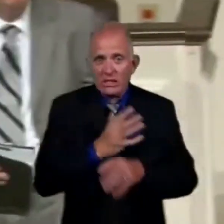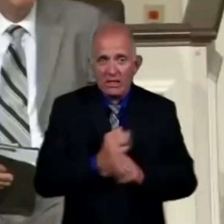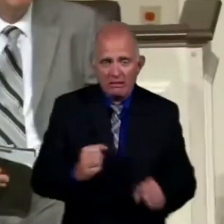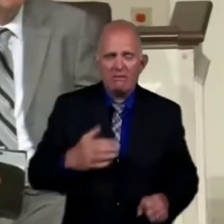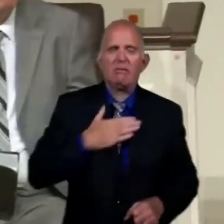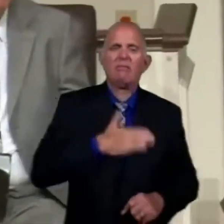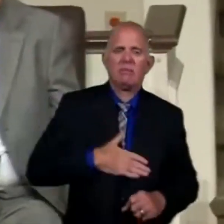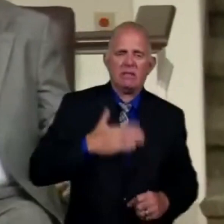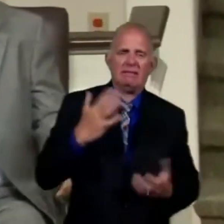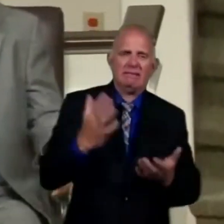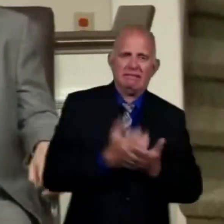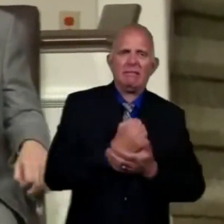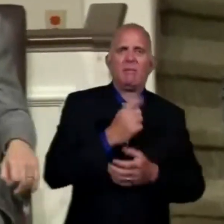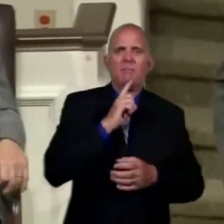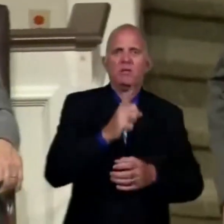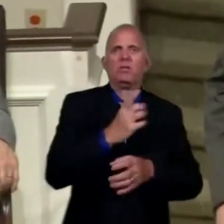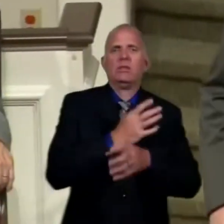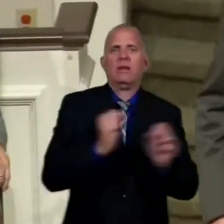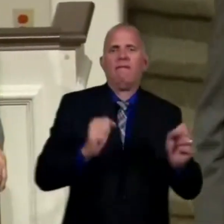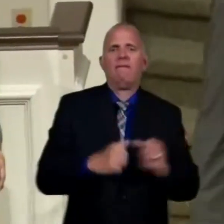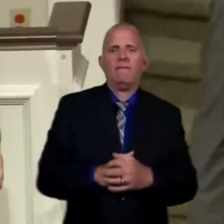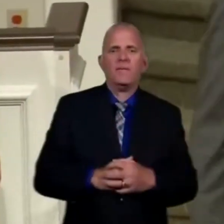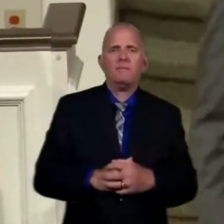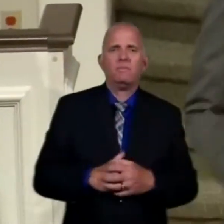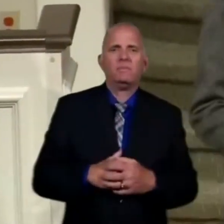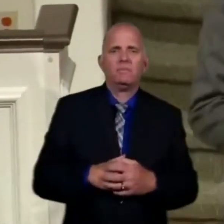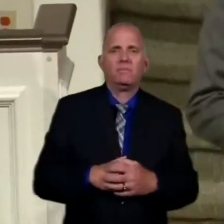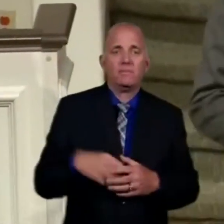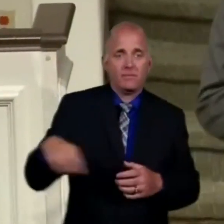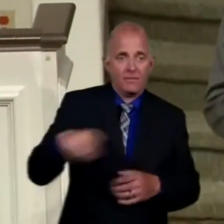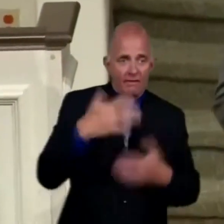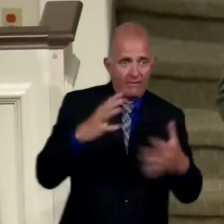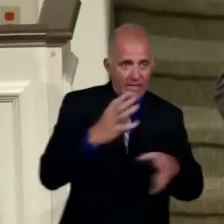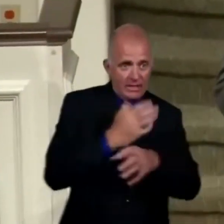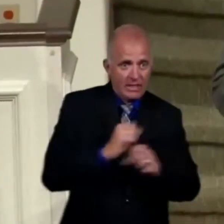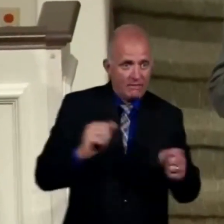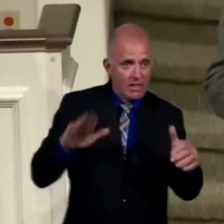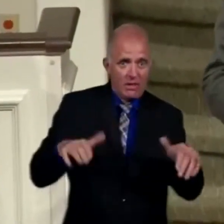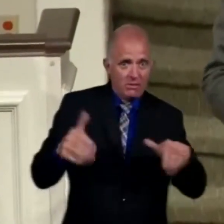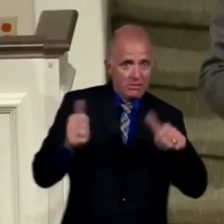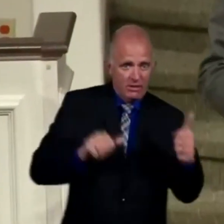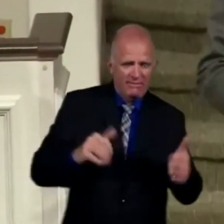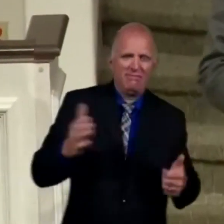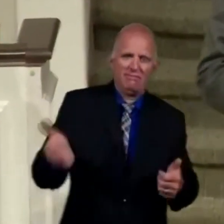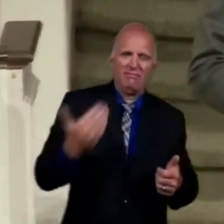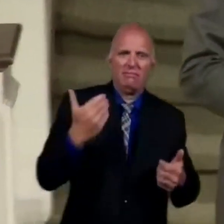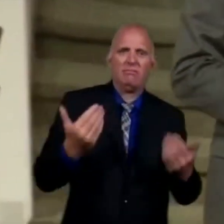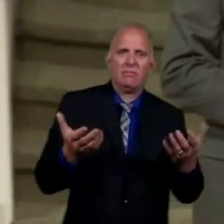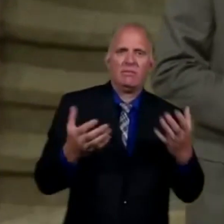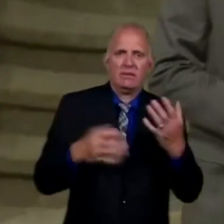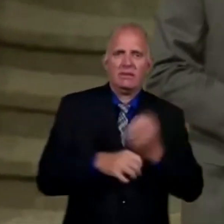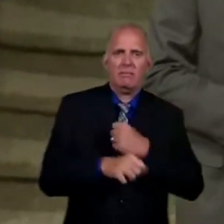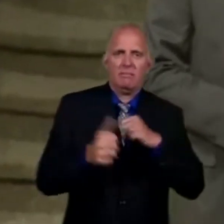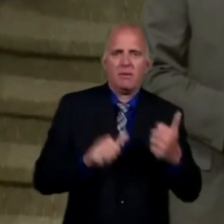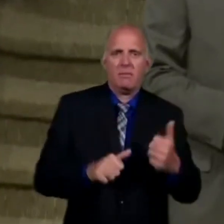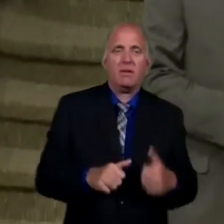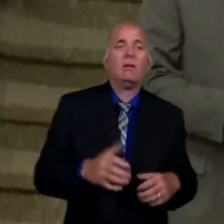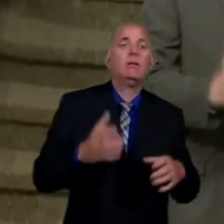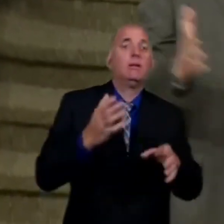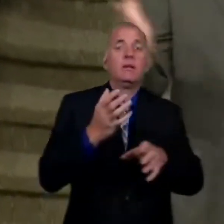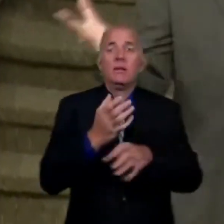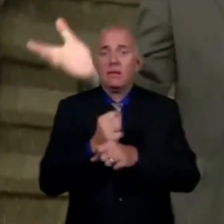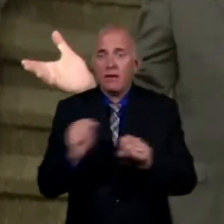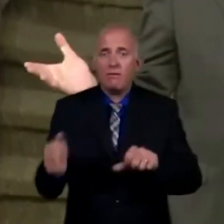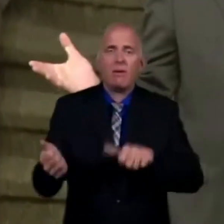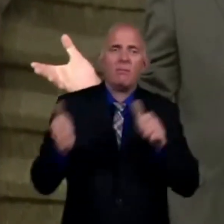saved. If you're saved, you need to follow the Lord in baptism. If you're saved and you've been baptized, you ought to be concerned